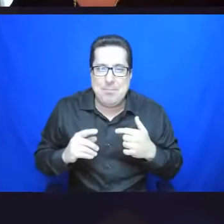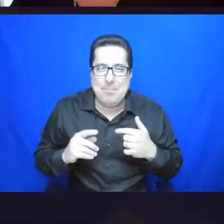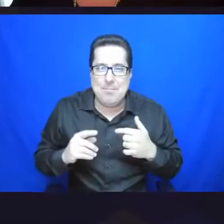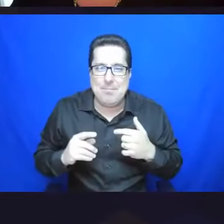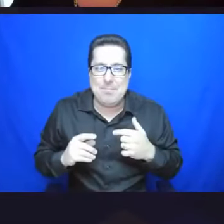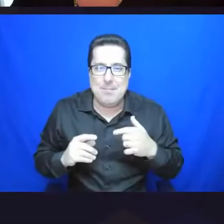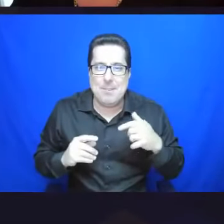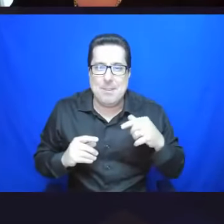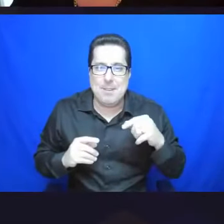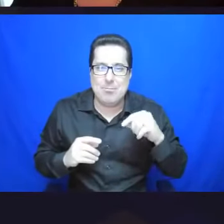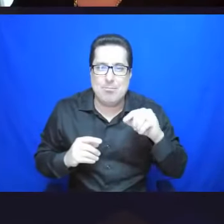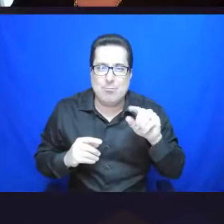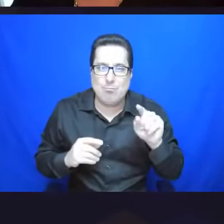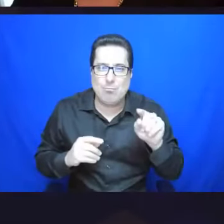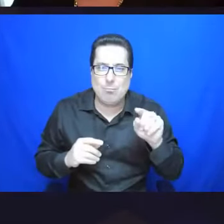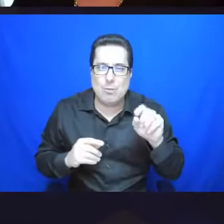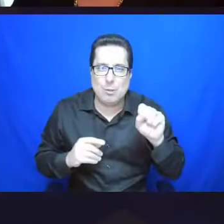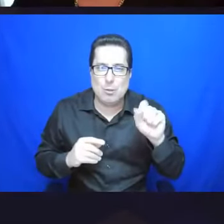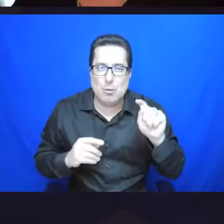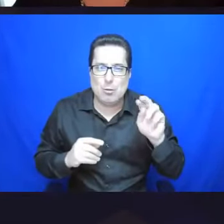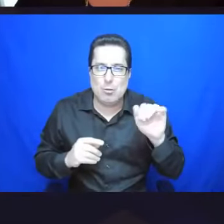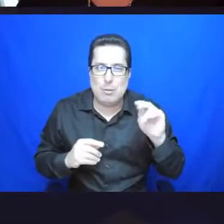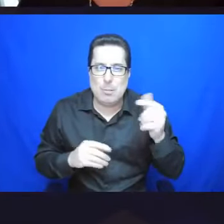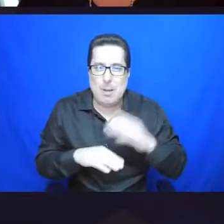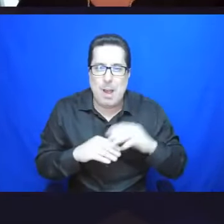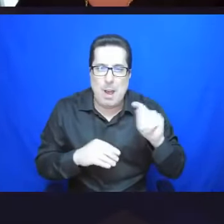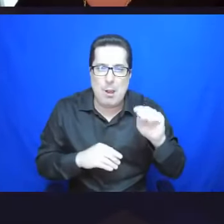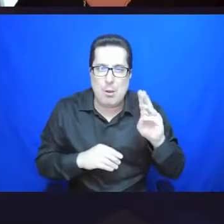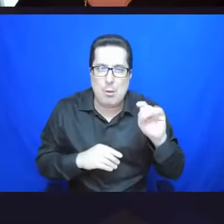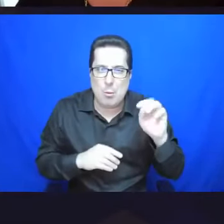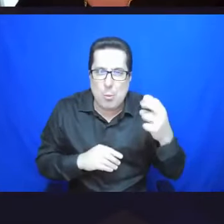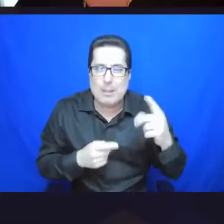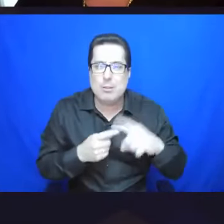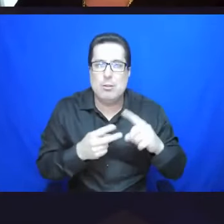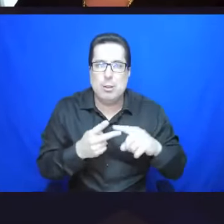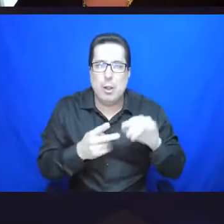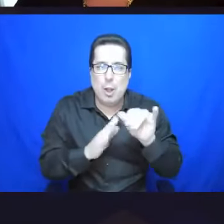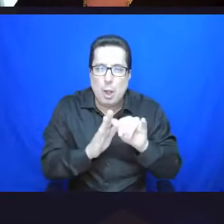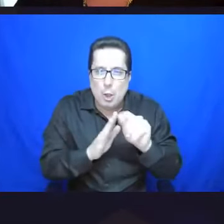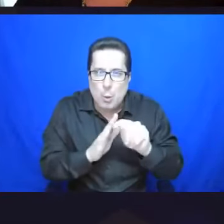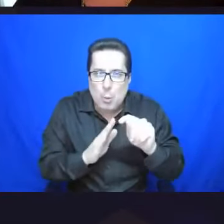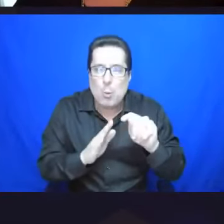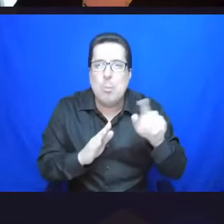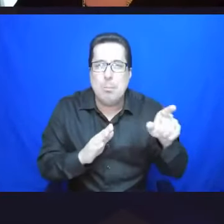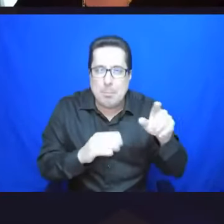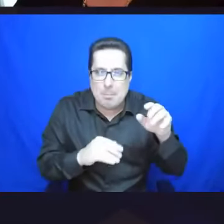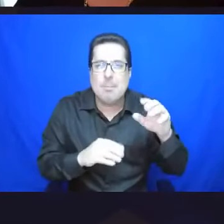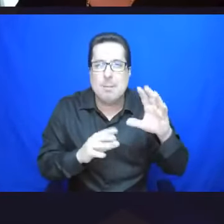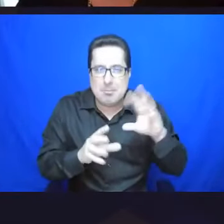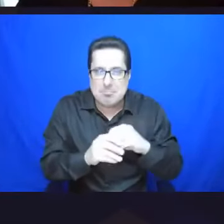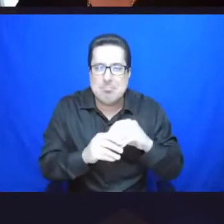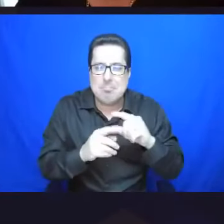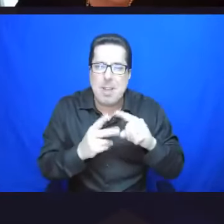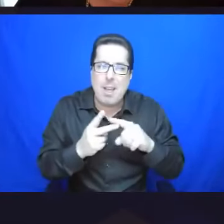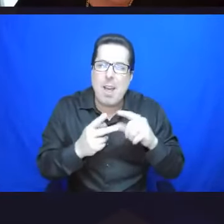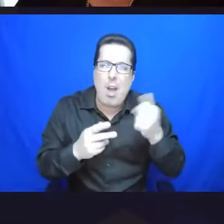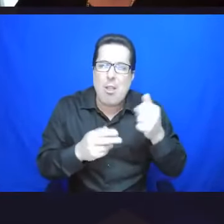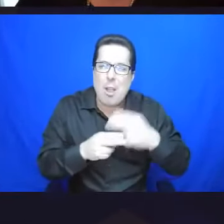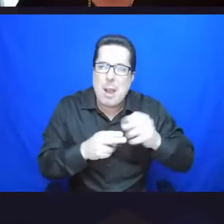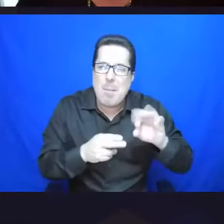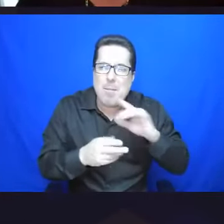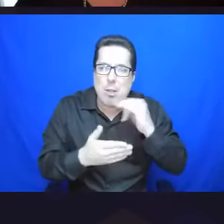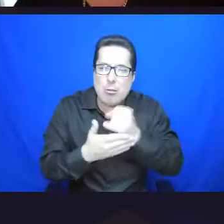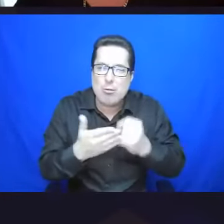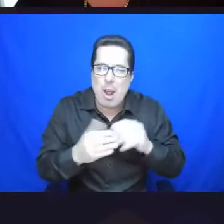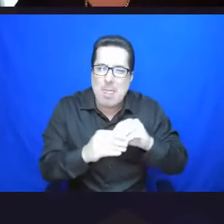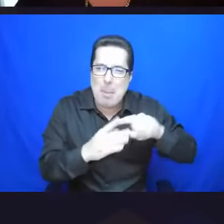streaming on Twitch and seeing some of the captured streams on YouTube, which I love. And then what was the name of the drawing at the beginning? What was the